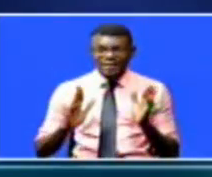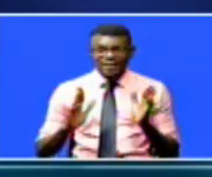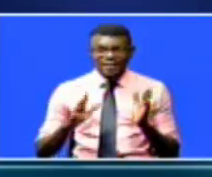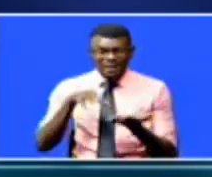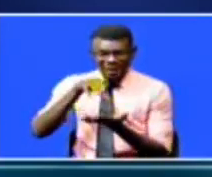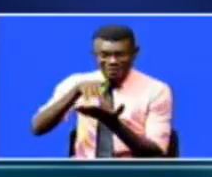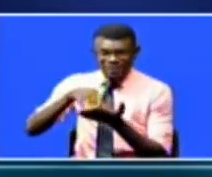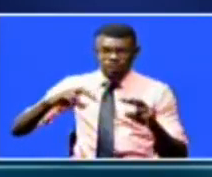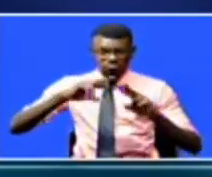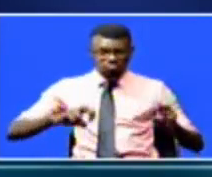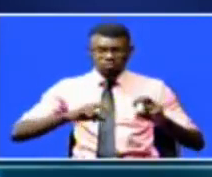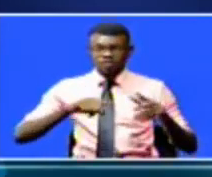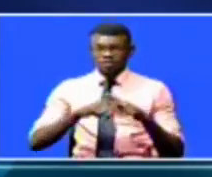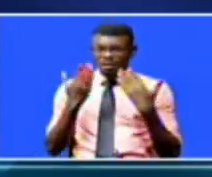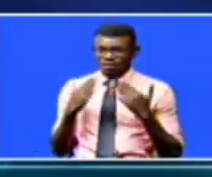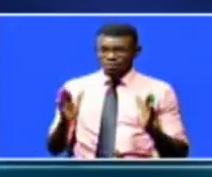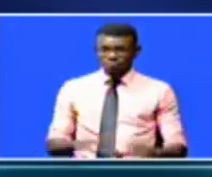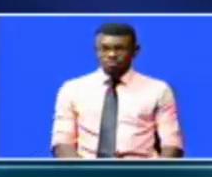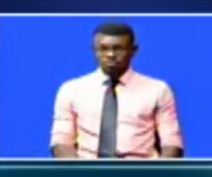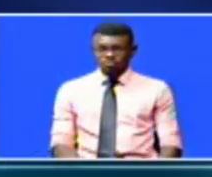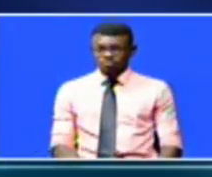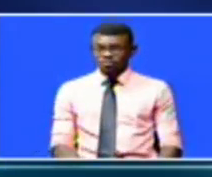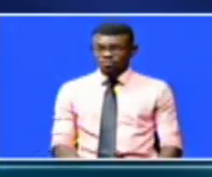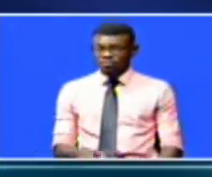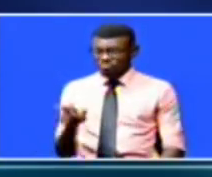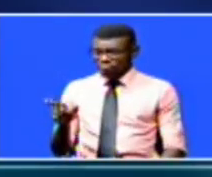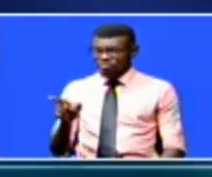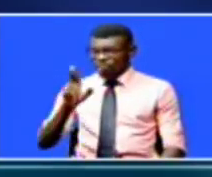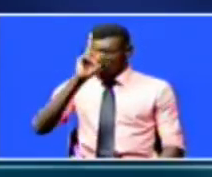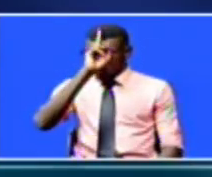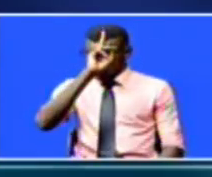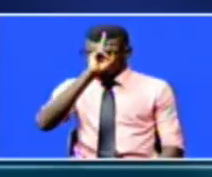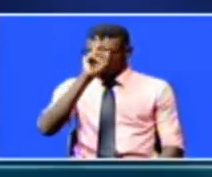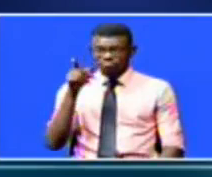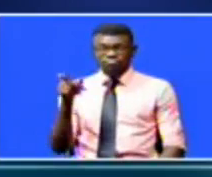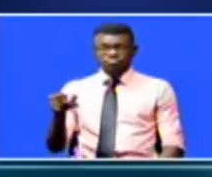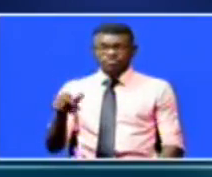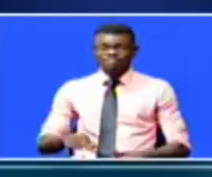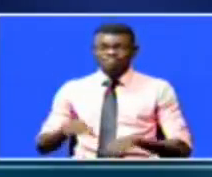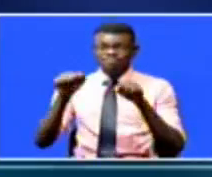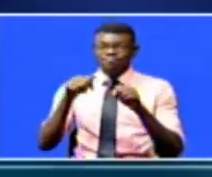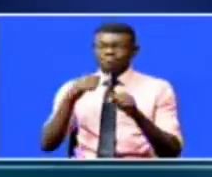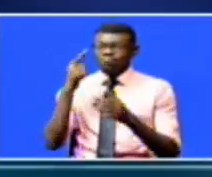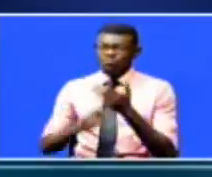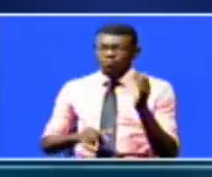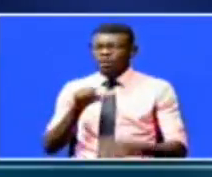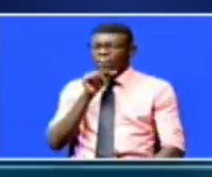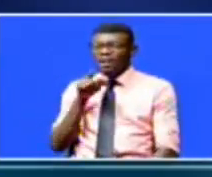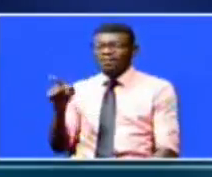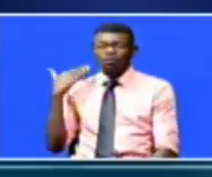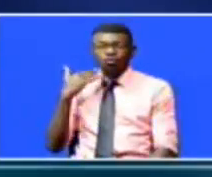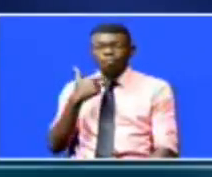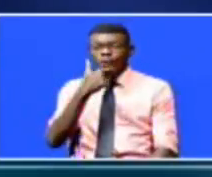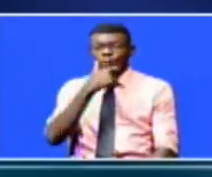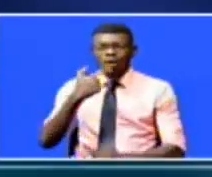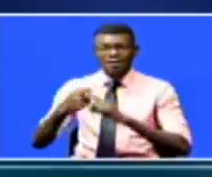kesi. According to Ramuruti Sub-County Police Commander Katombo Molu, the 21-year-old Henry Washira